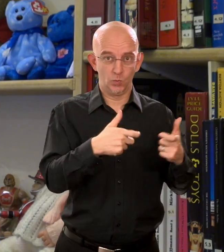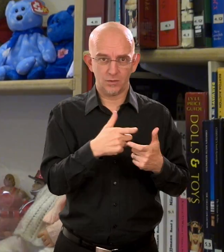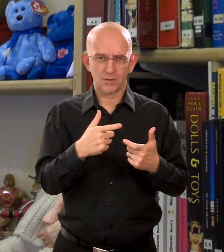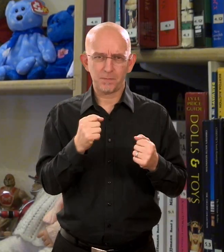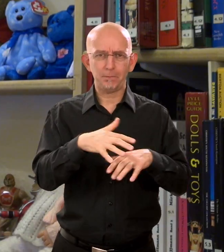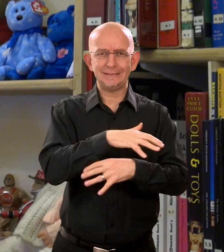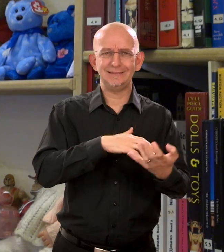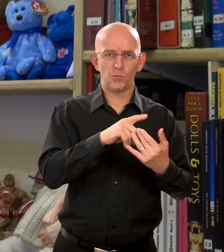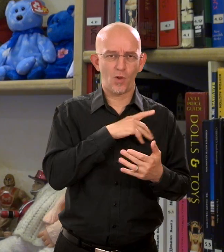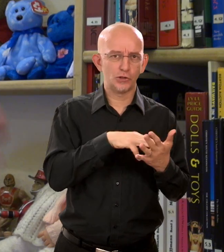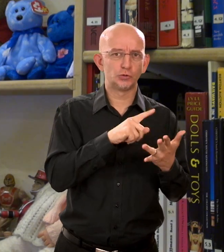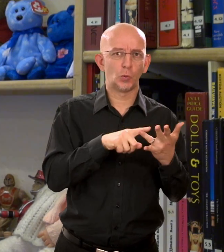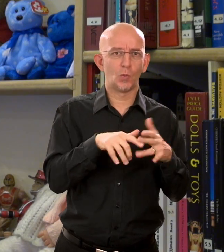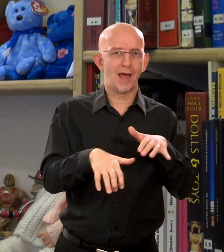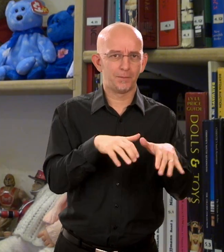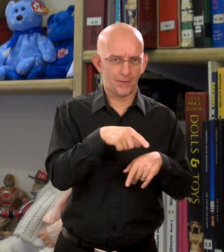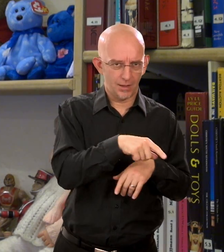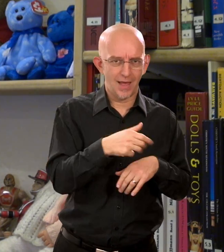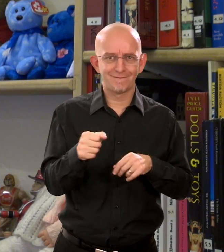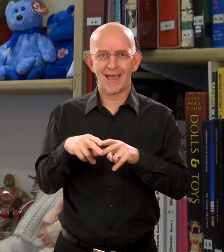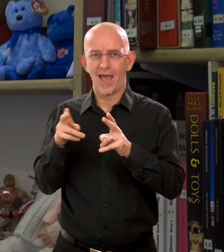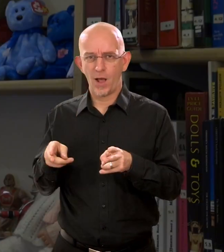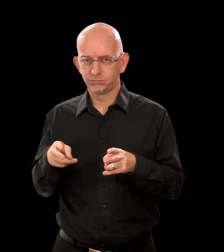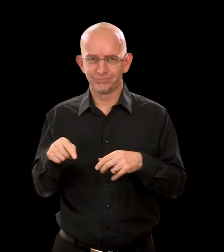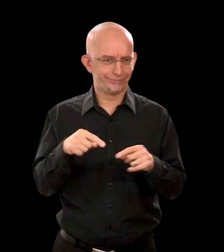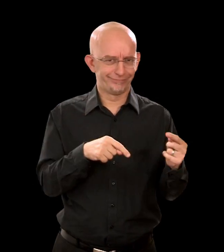house, bits that could make up a house with.